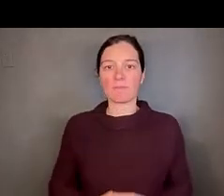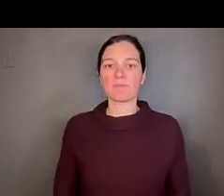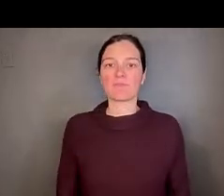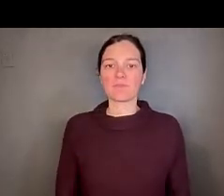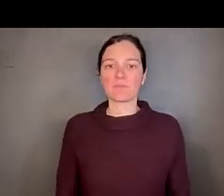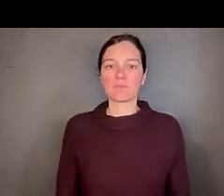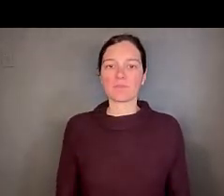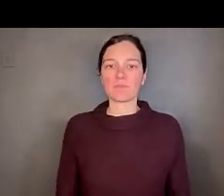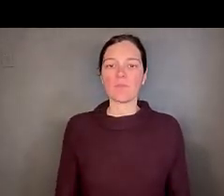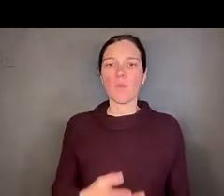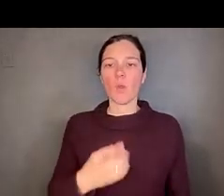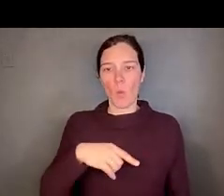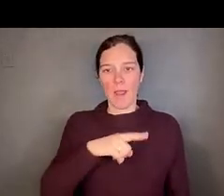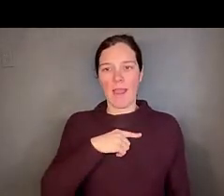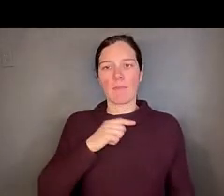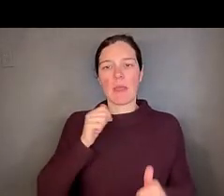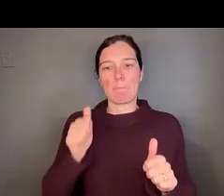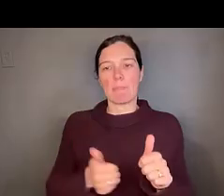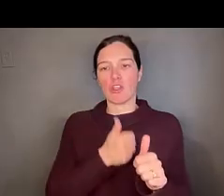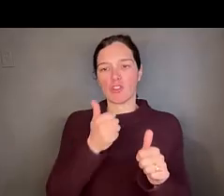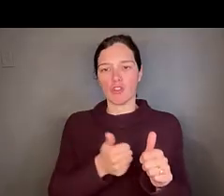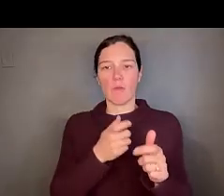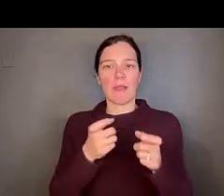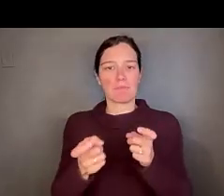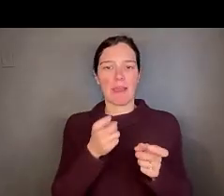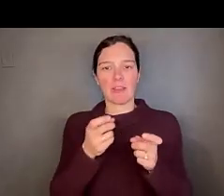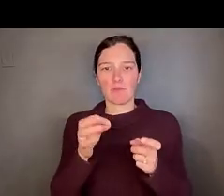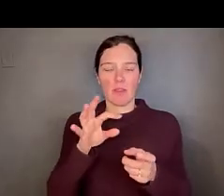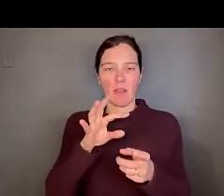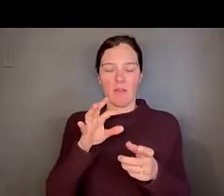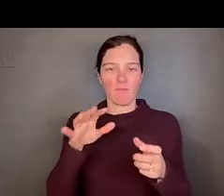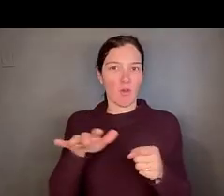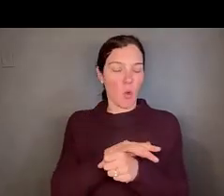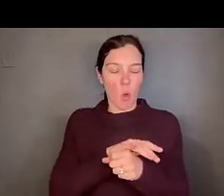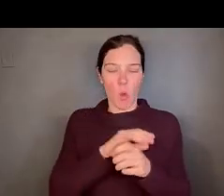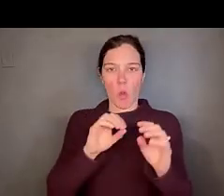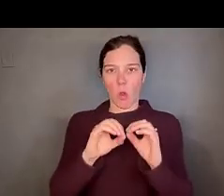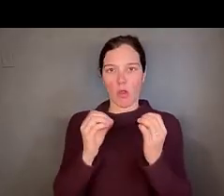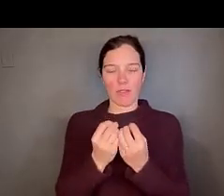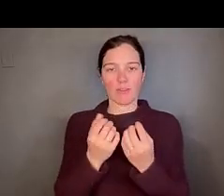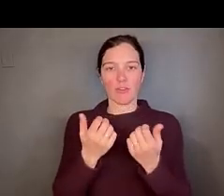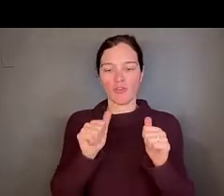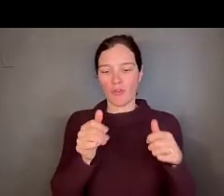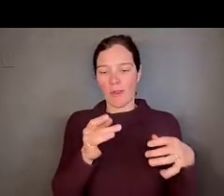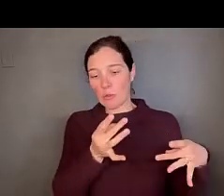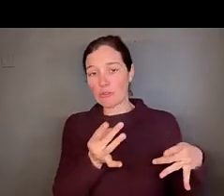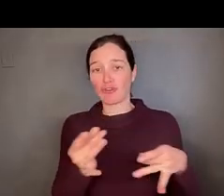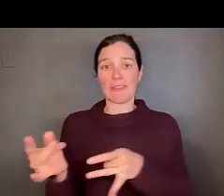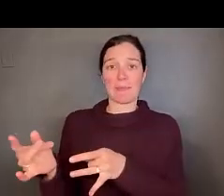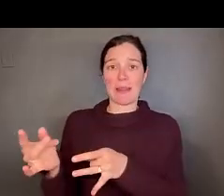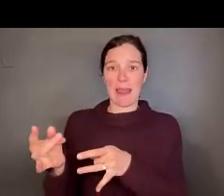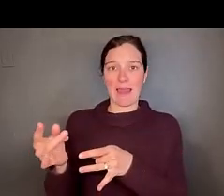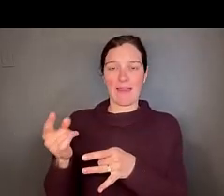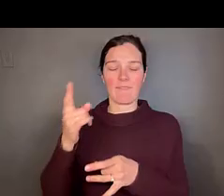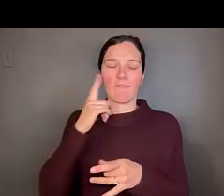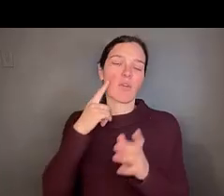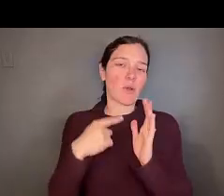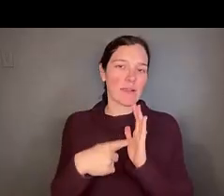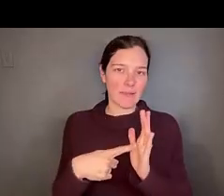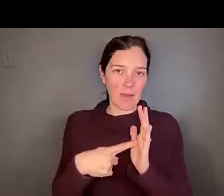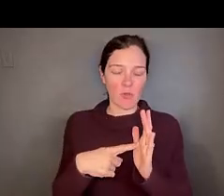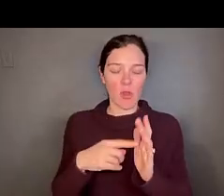been actively pursuing management of the entire organization to try to streamline things. For